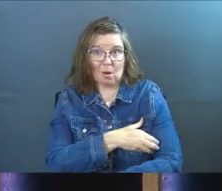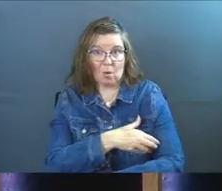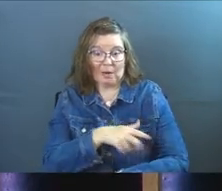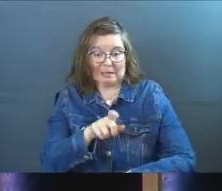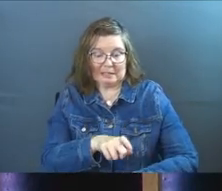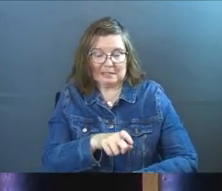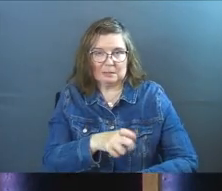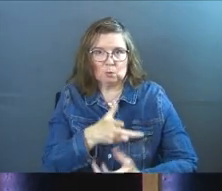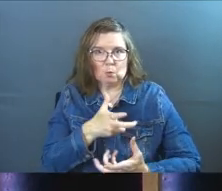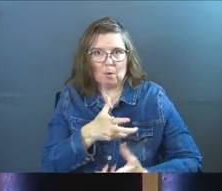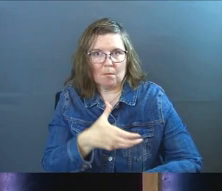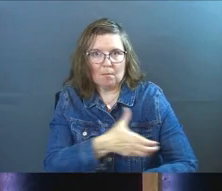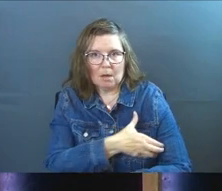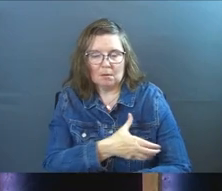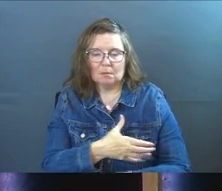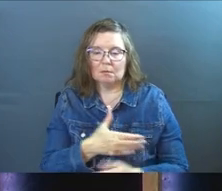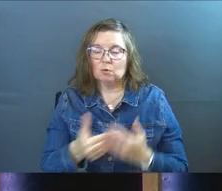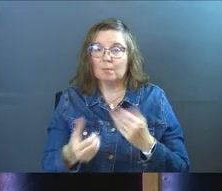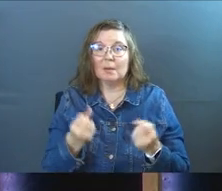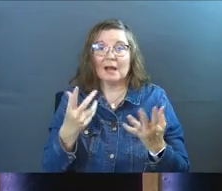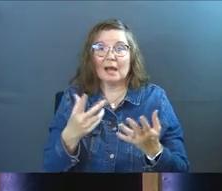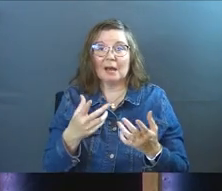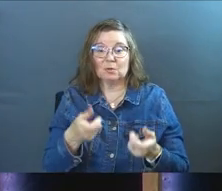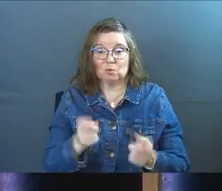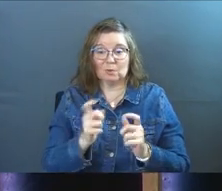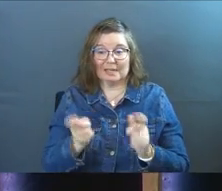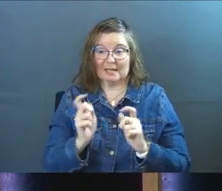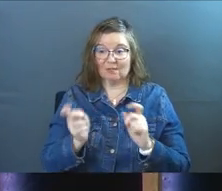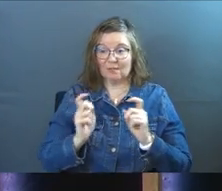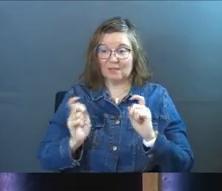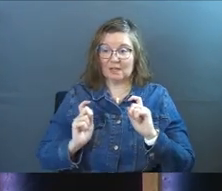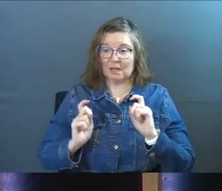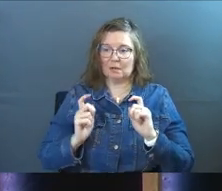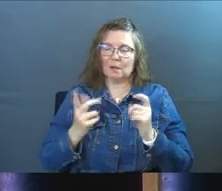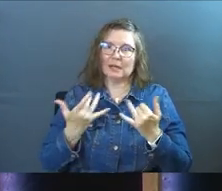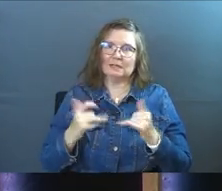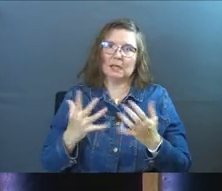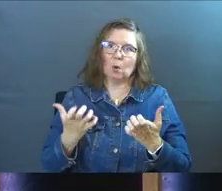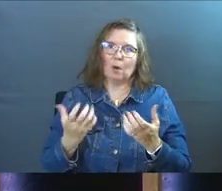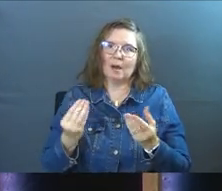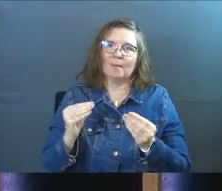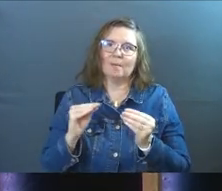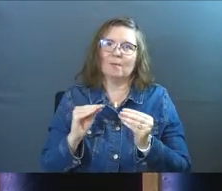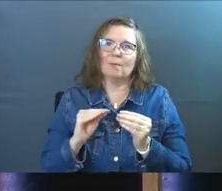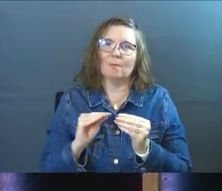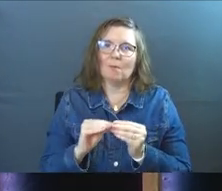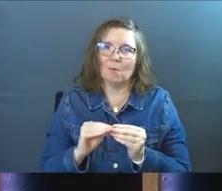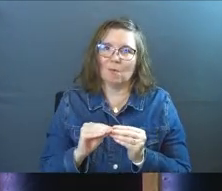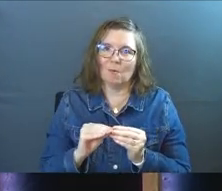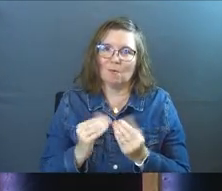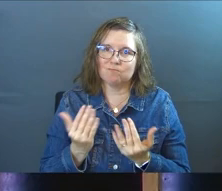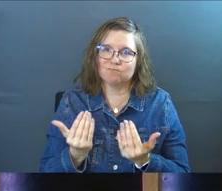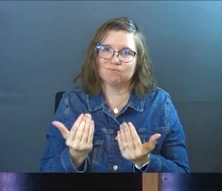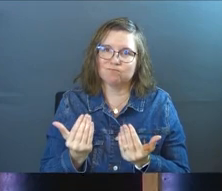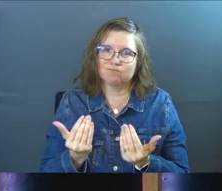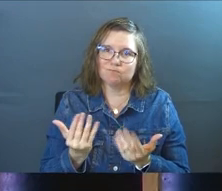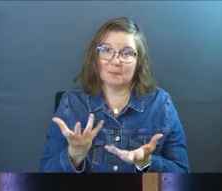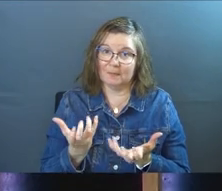our need for it, no matter how much you give to us as human beings, we always want